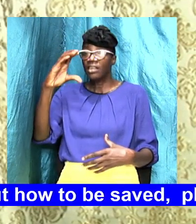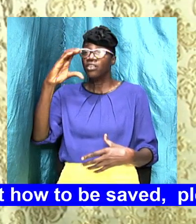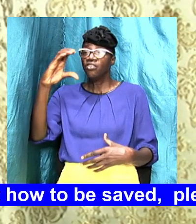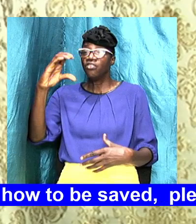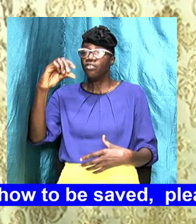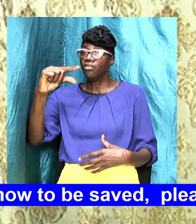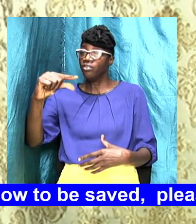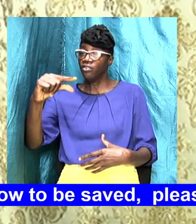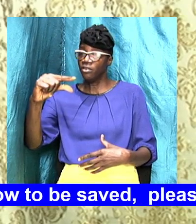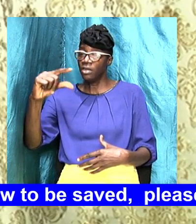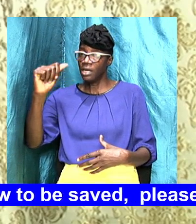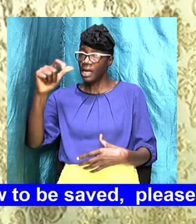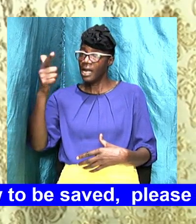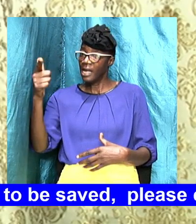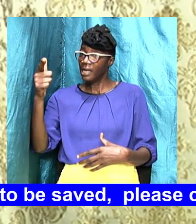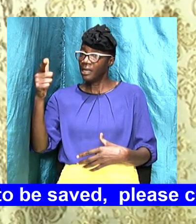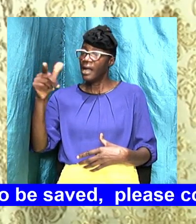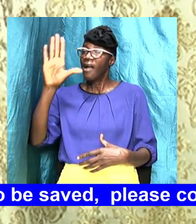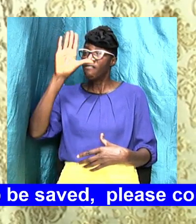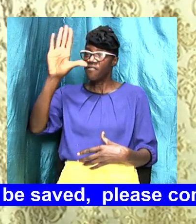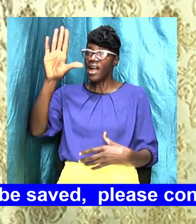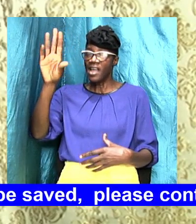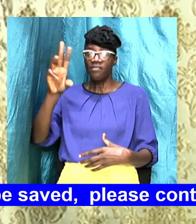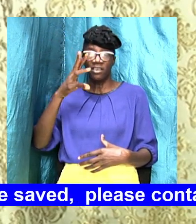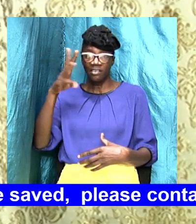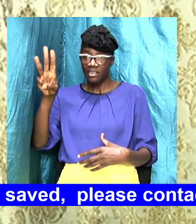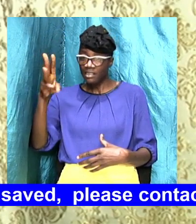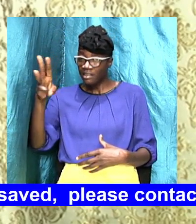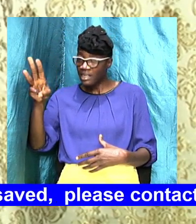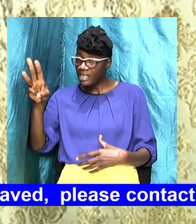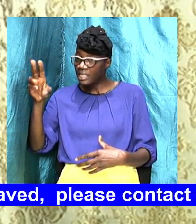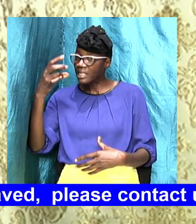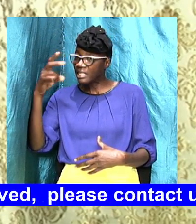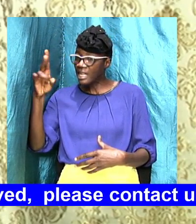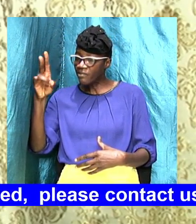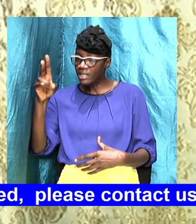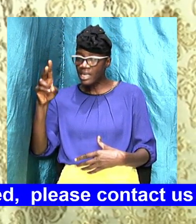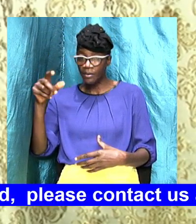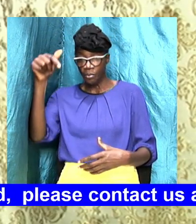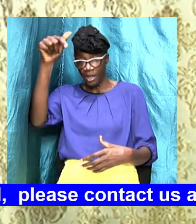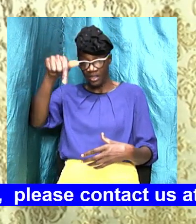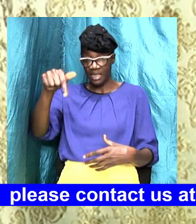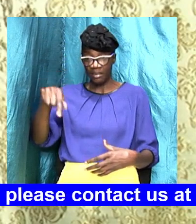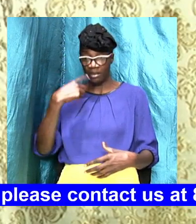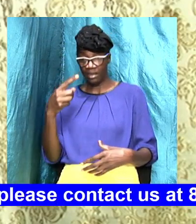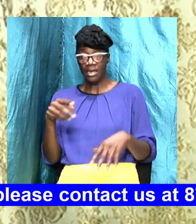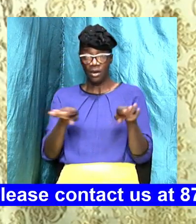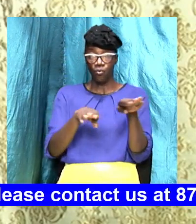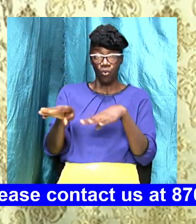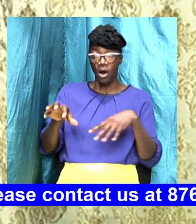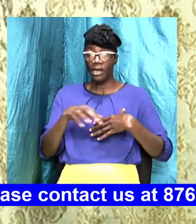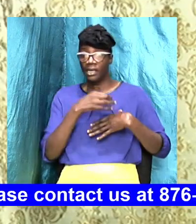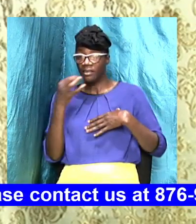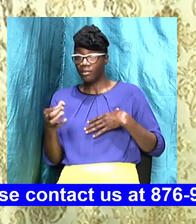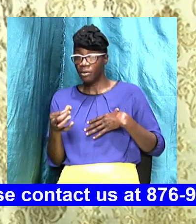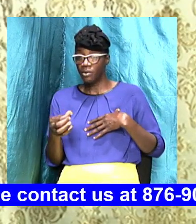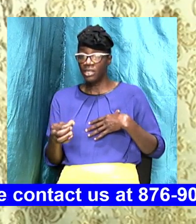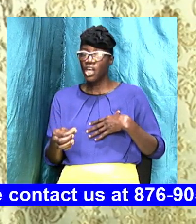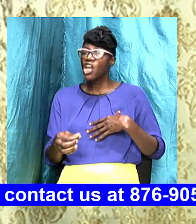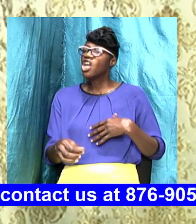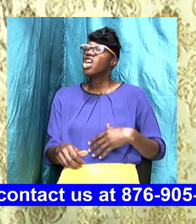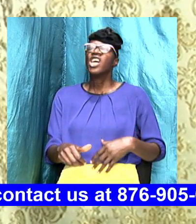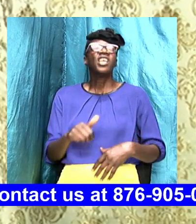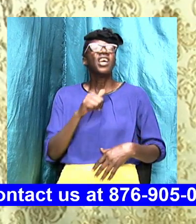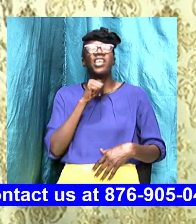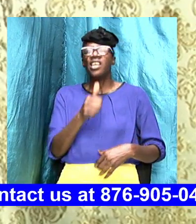Galatians 5, verse 16 and 17. This I say then, walk in the Spirit, and ye shall not